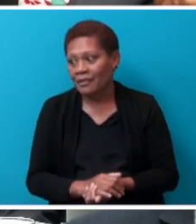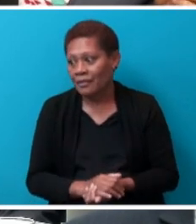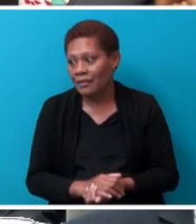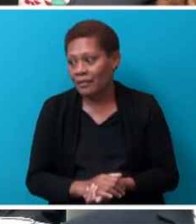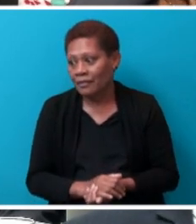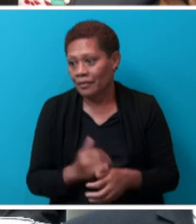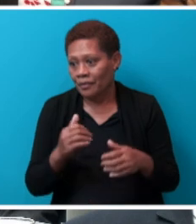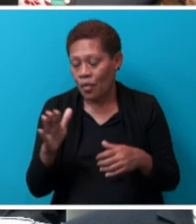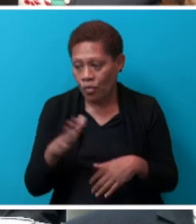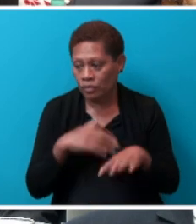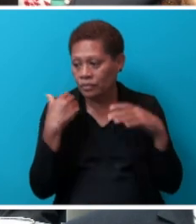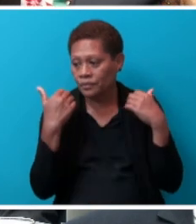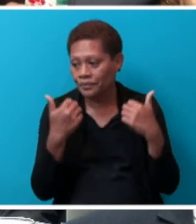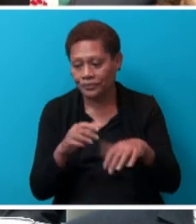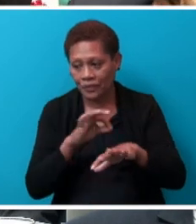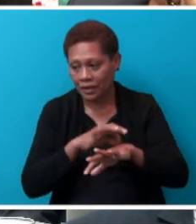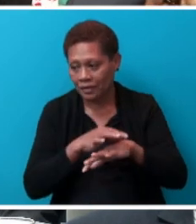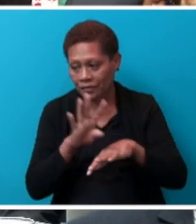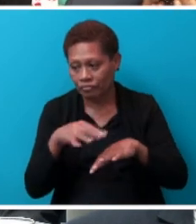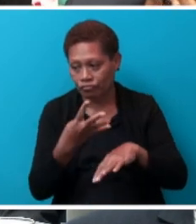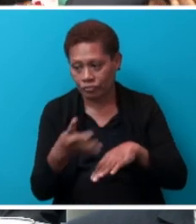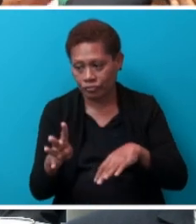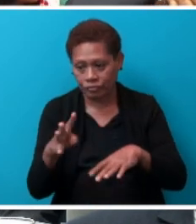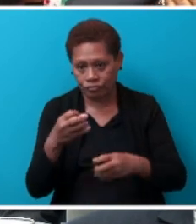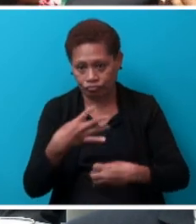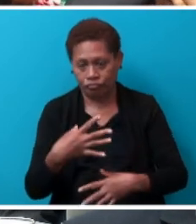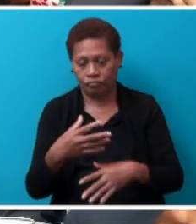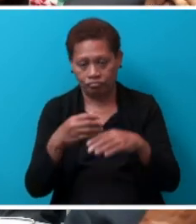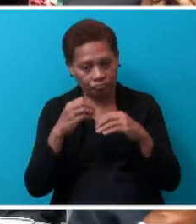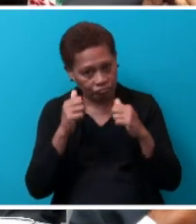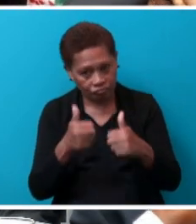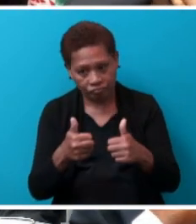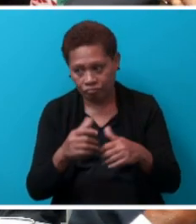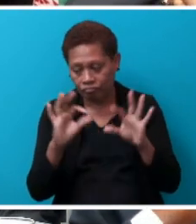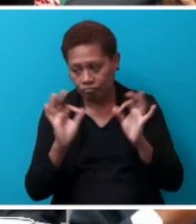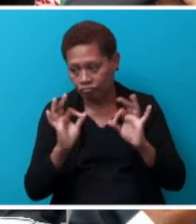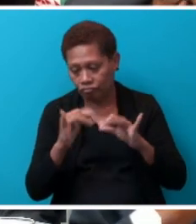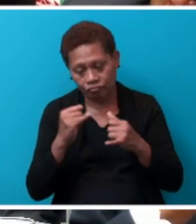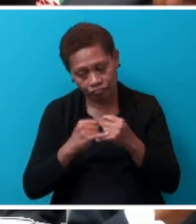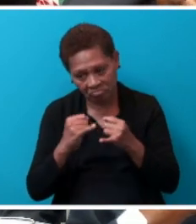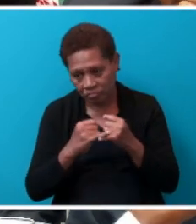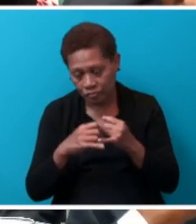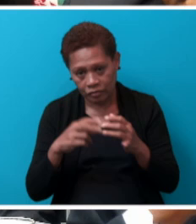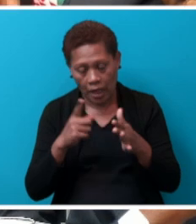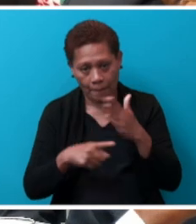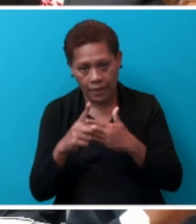And I just wish to thank the public who came in to help